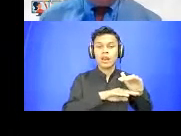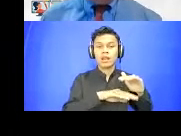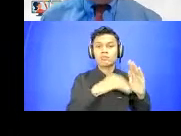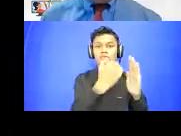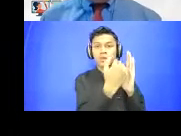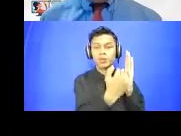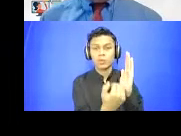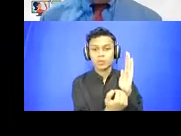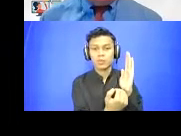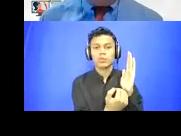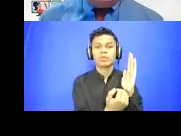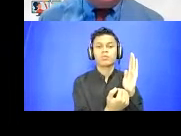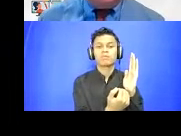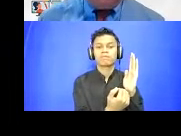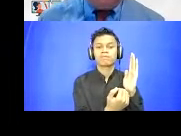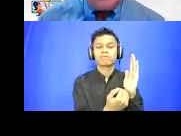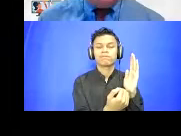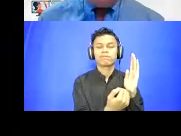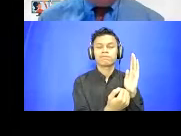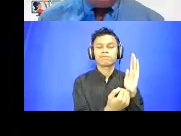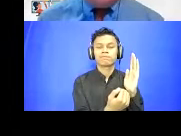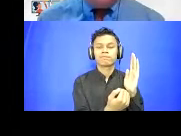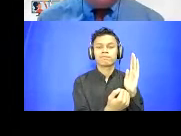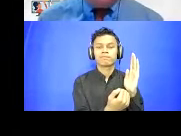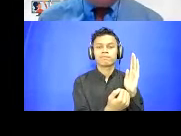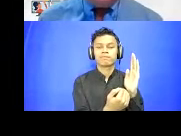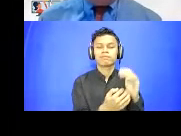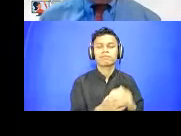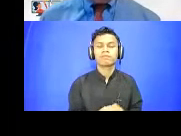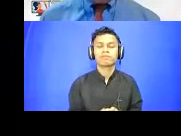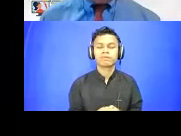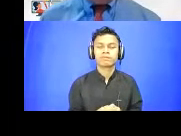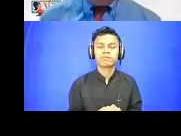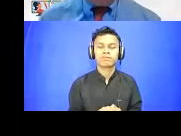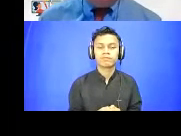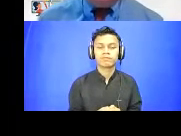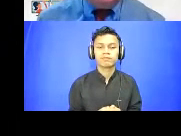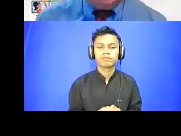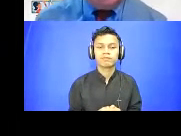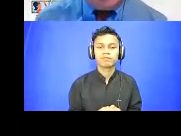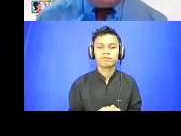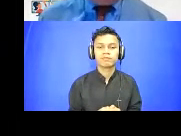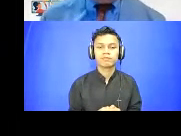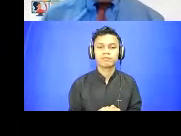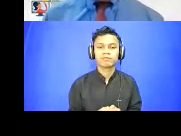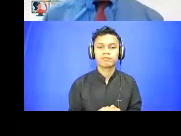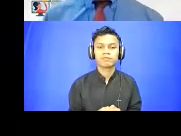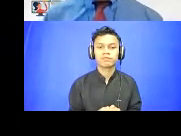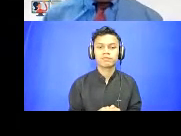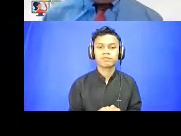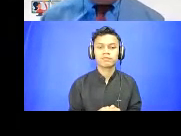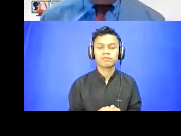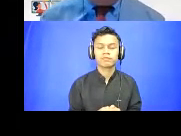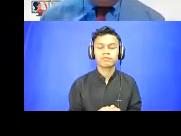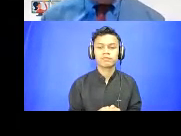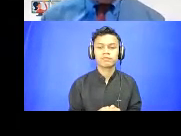Boards developed what we call model regulatory standards for technology and social work practice. I